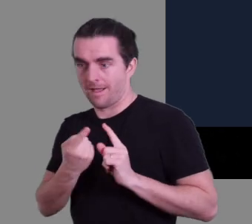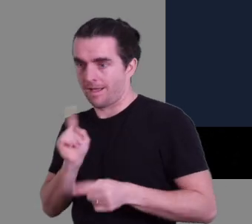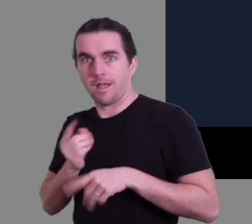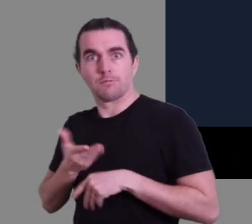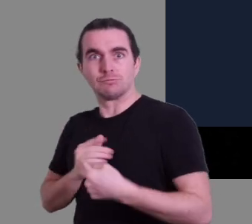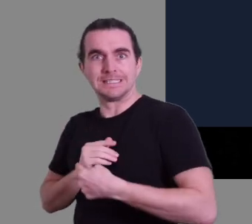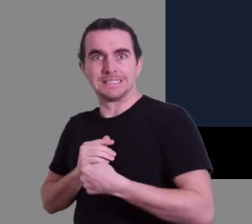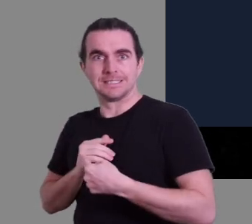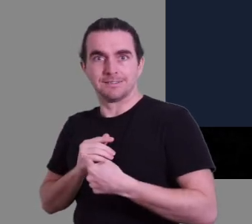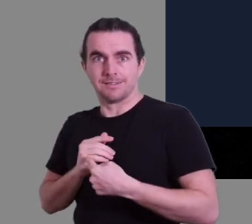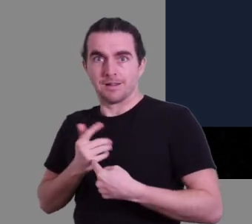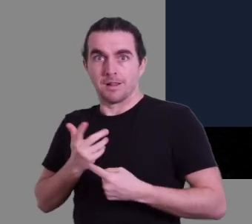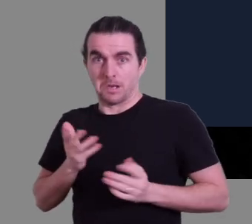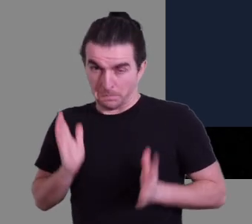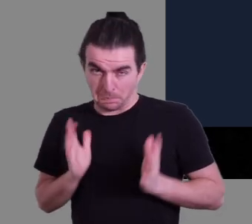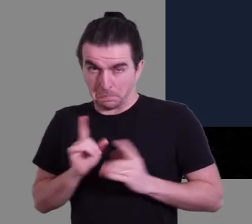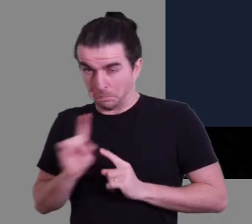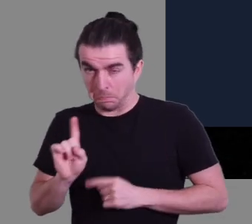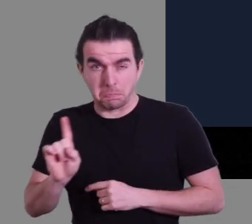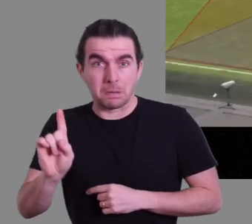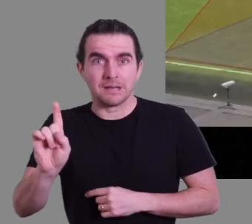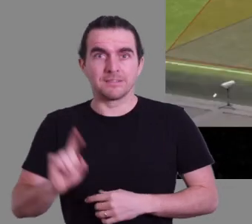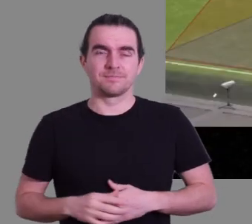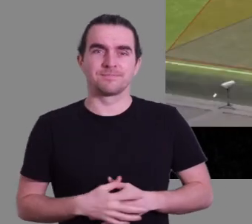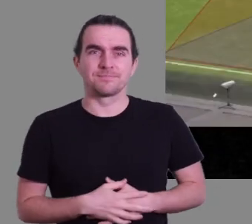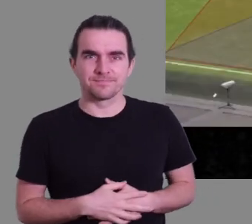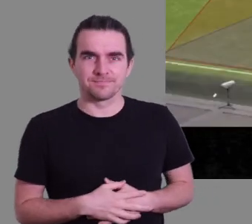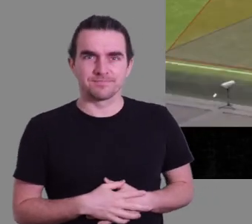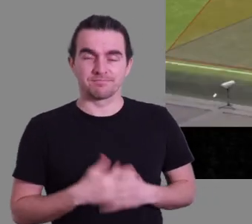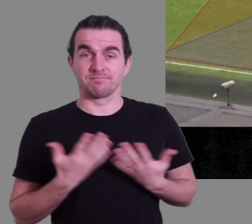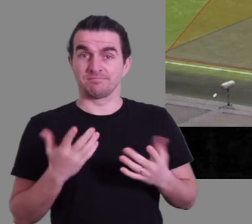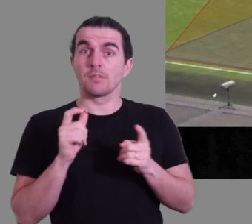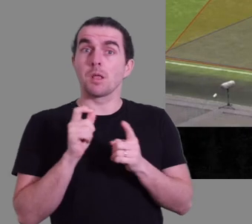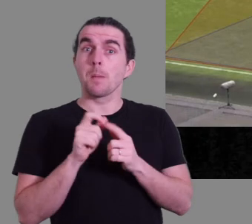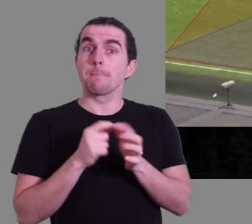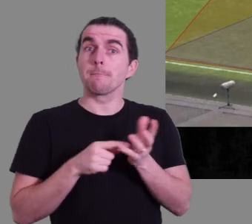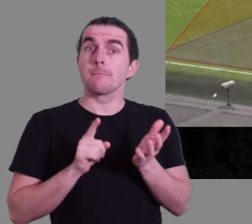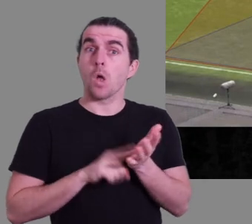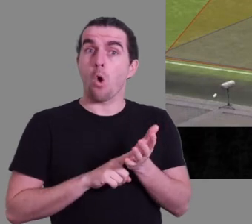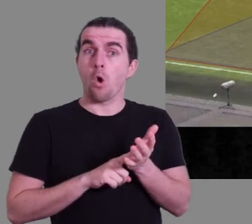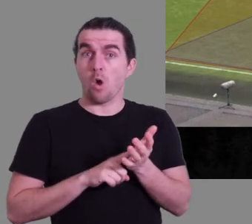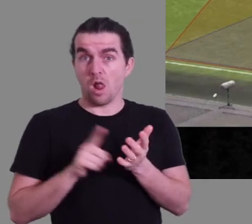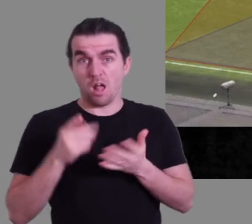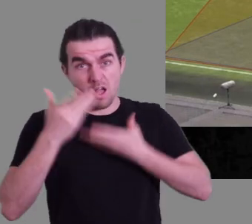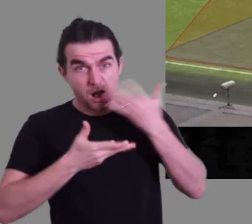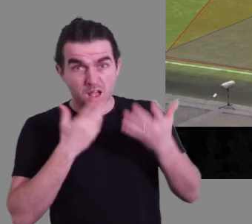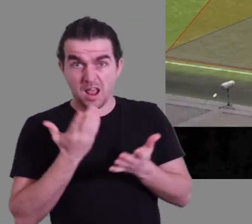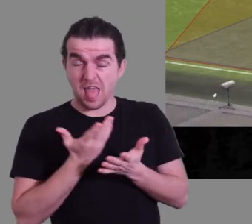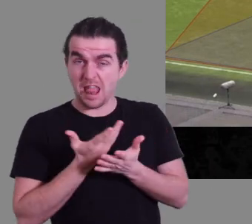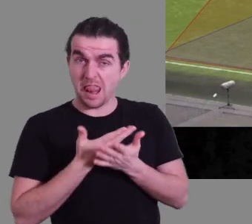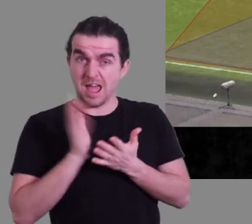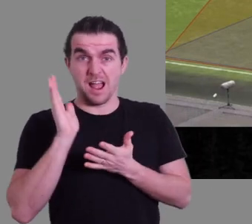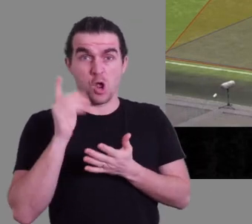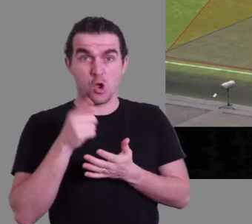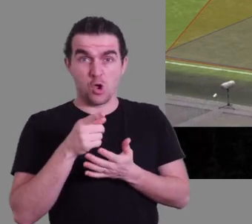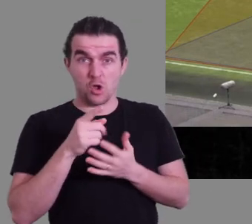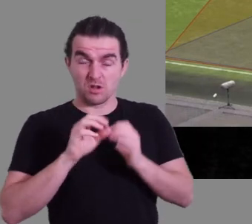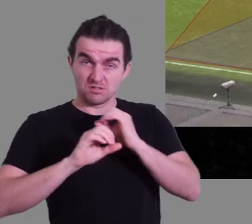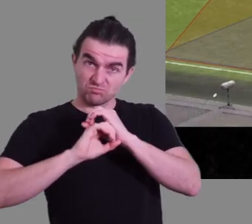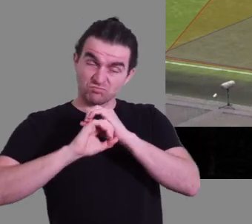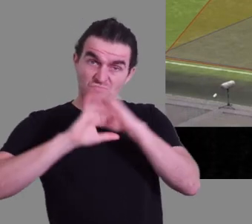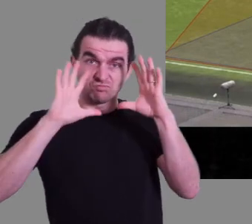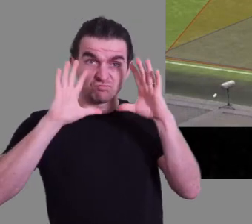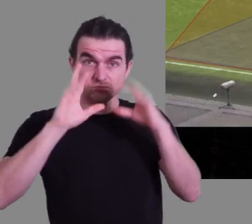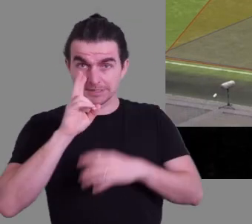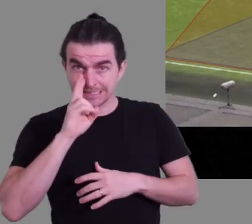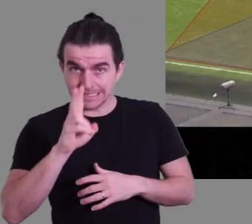corner, and gets away. But that is that, Paul? Is that because he's clear? He's got that pitch in him.